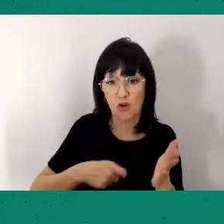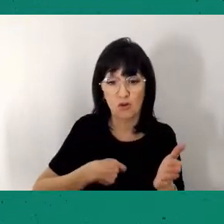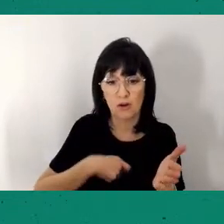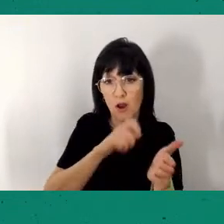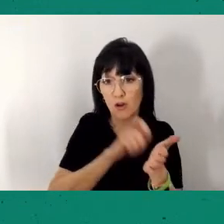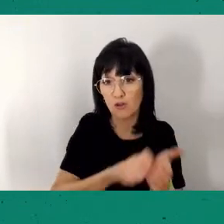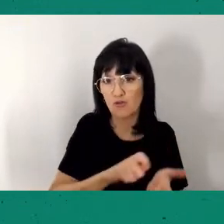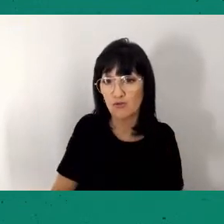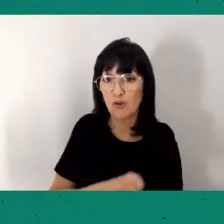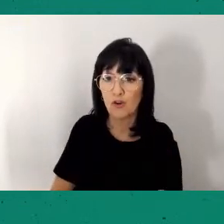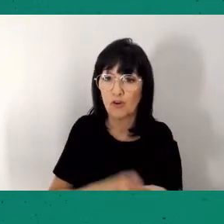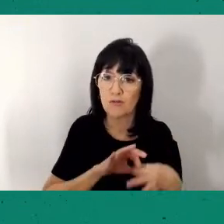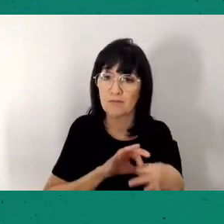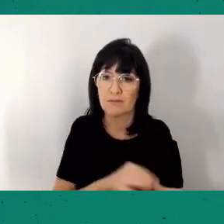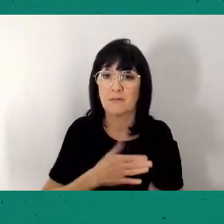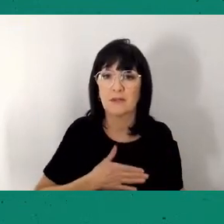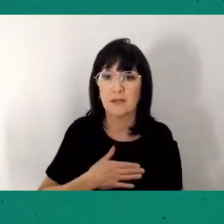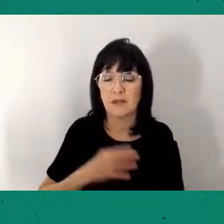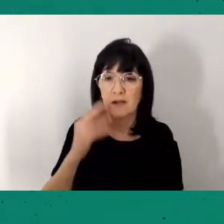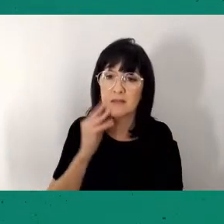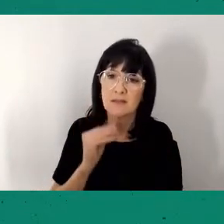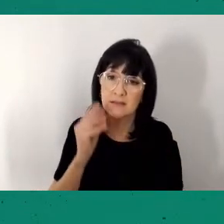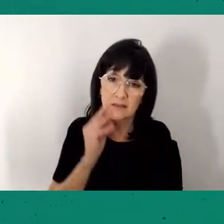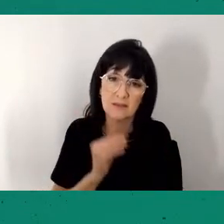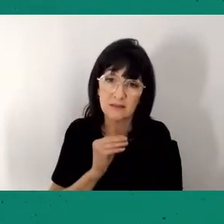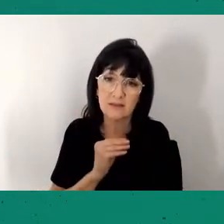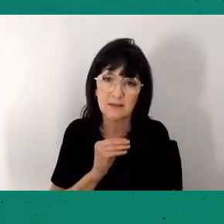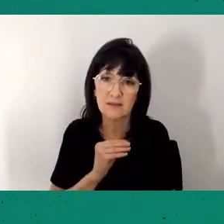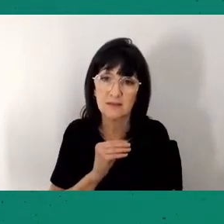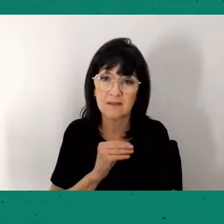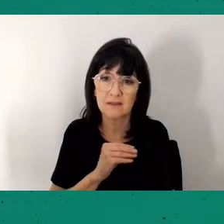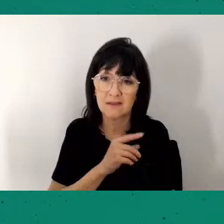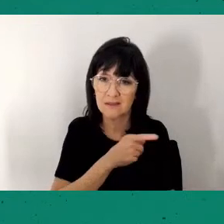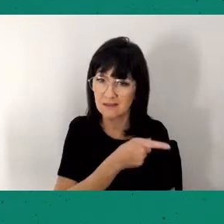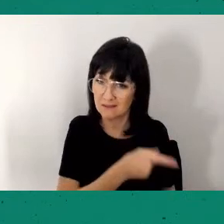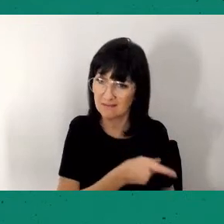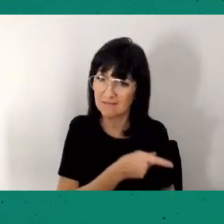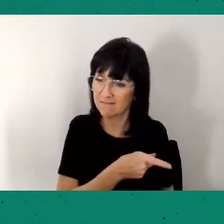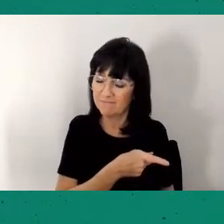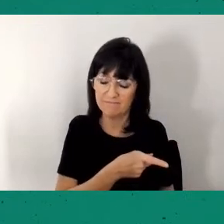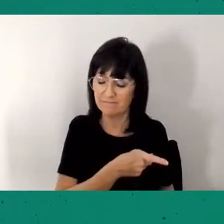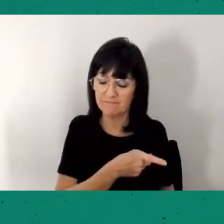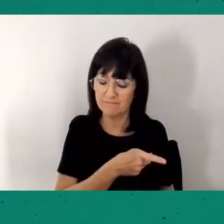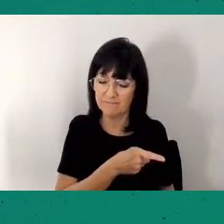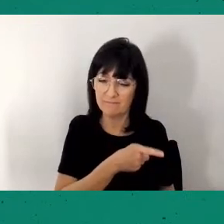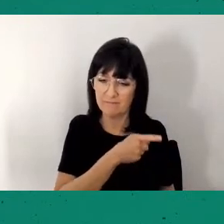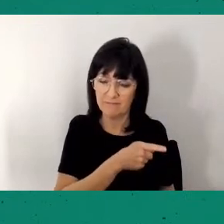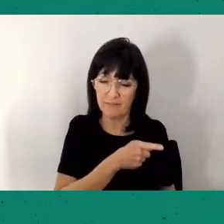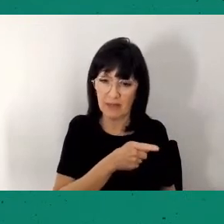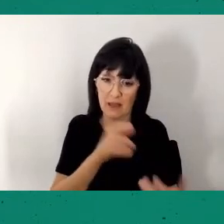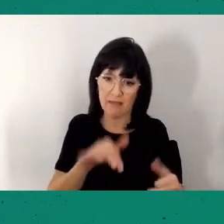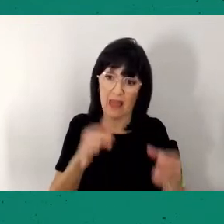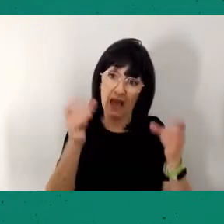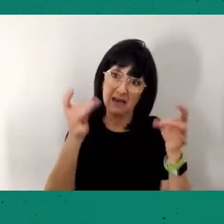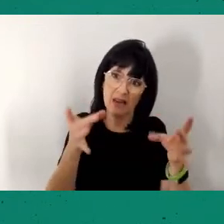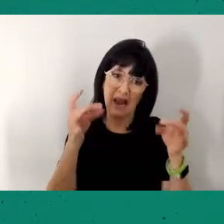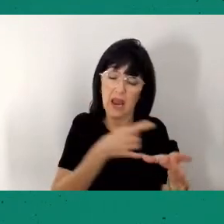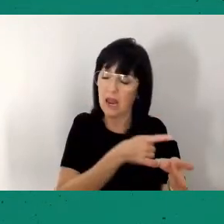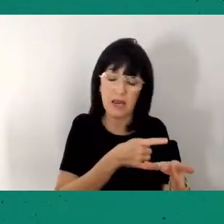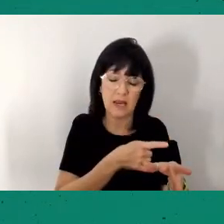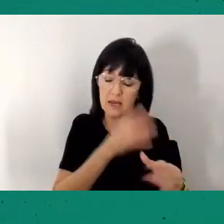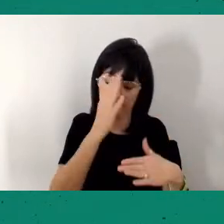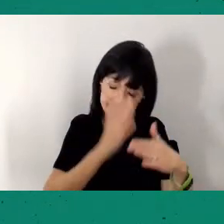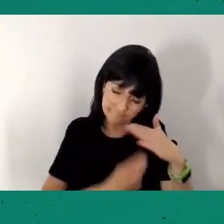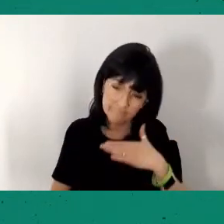that learned to succumb to hate and learn to love, and that's really what happened, because eventually